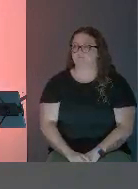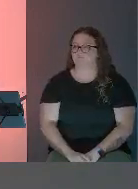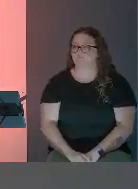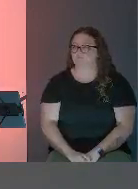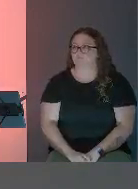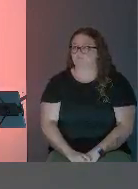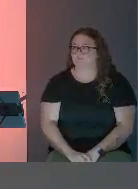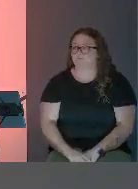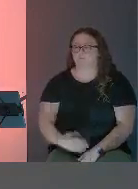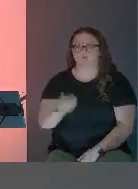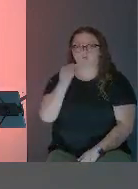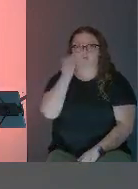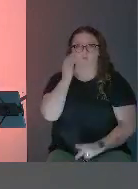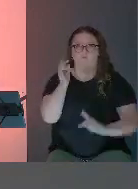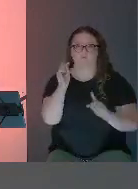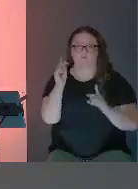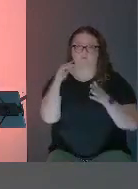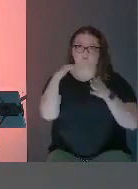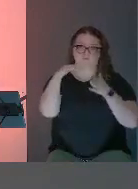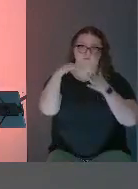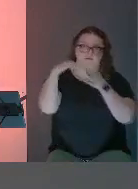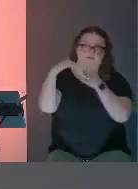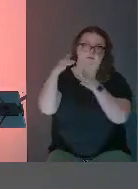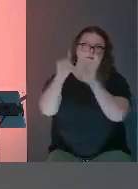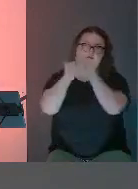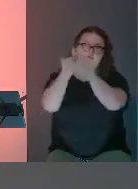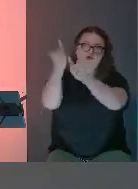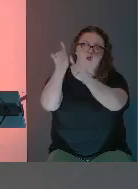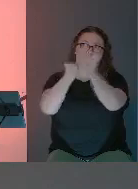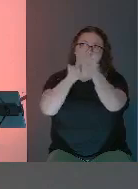people that study the stars often